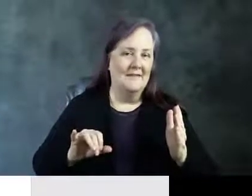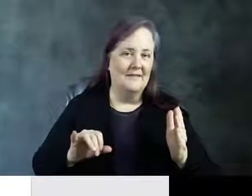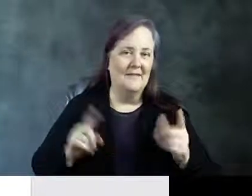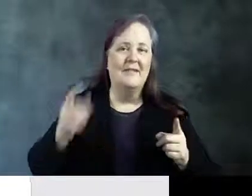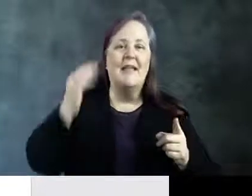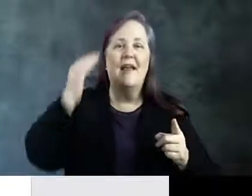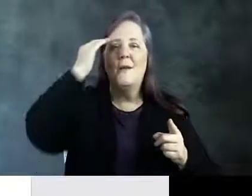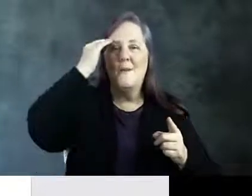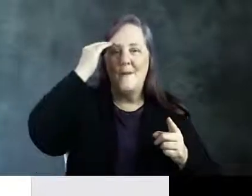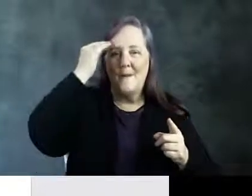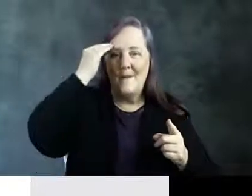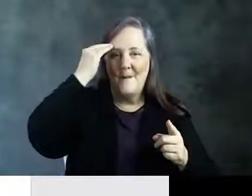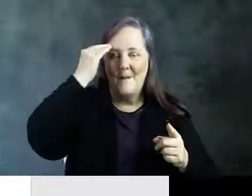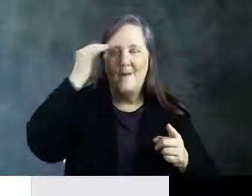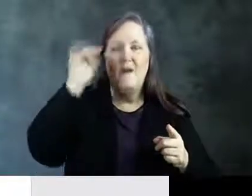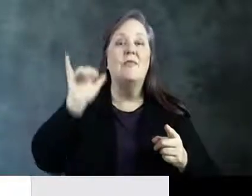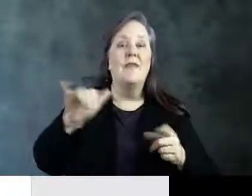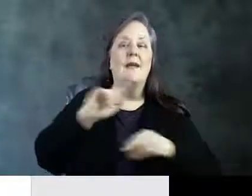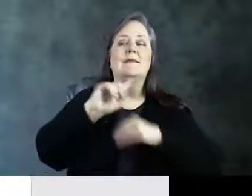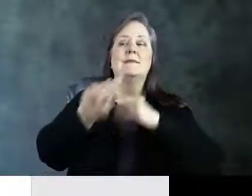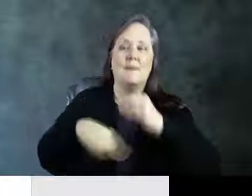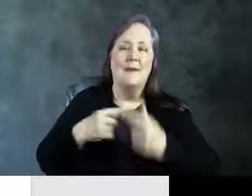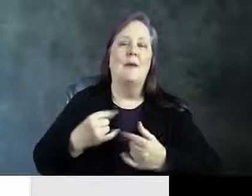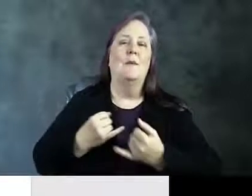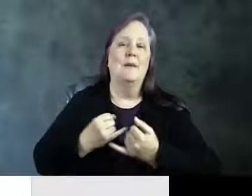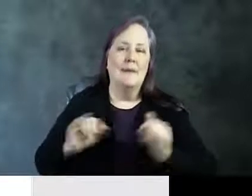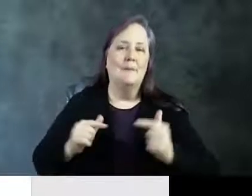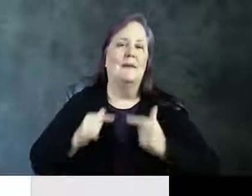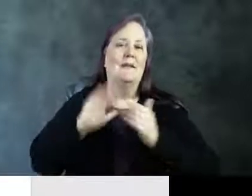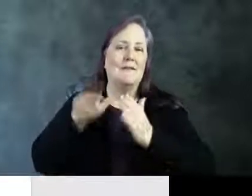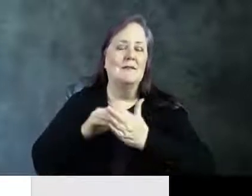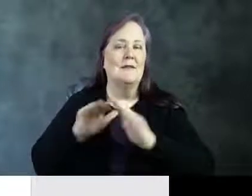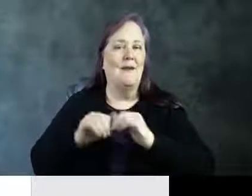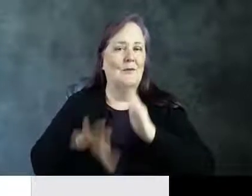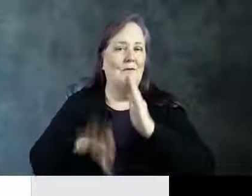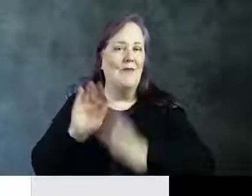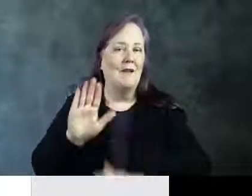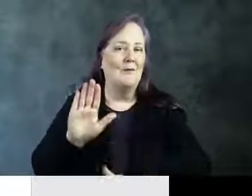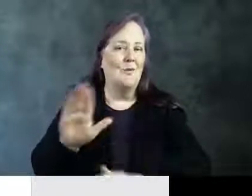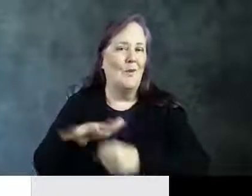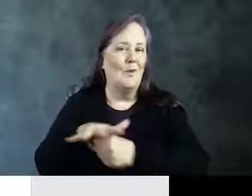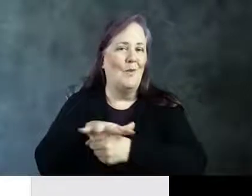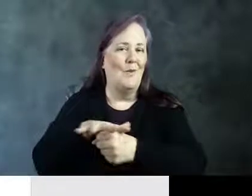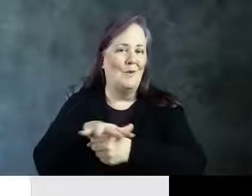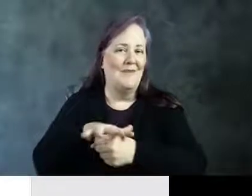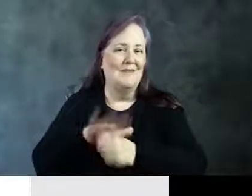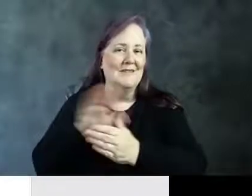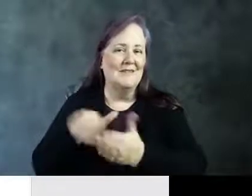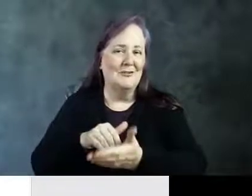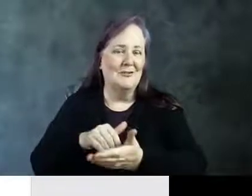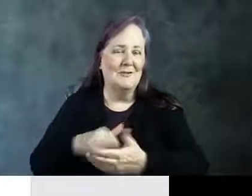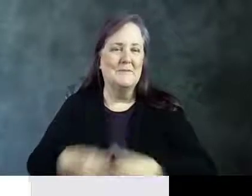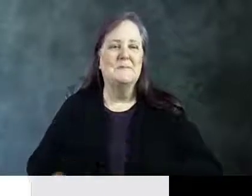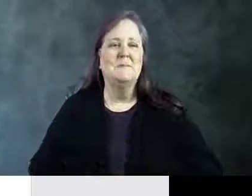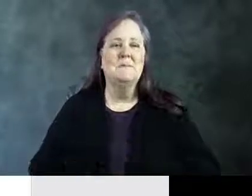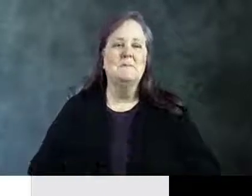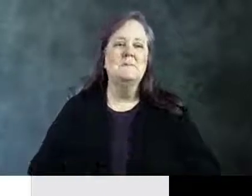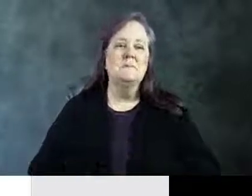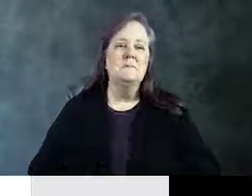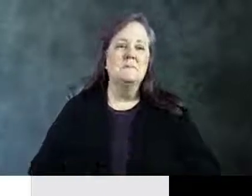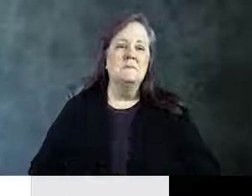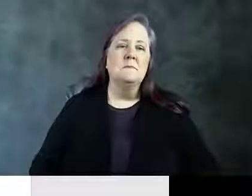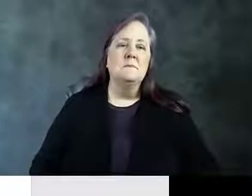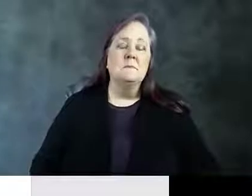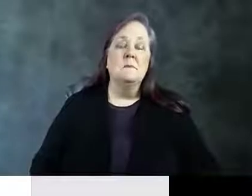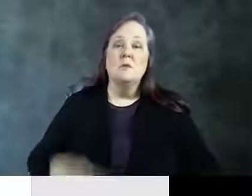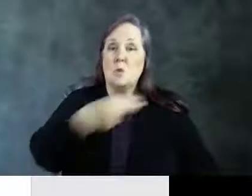that this link is about independent living centers and how to find your local independent living center. So I am on my, I highlighted